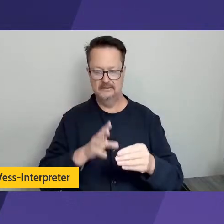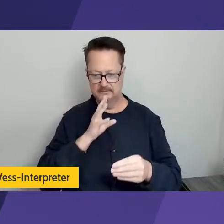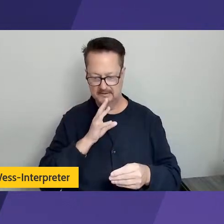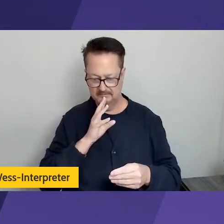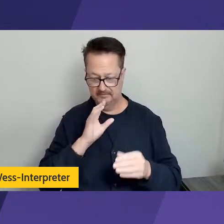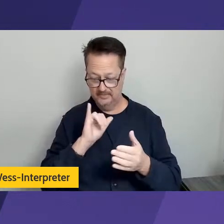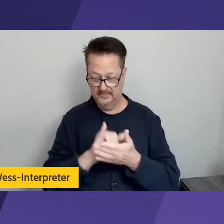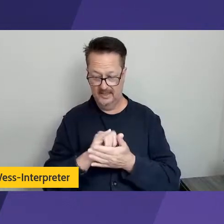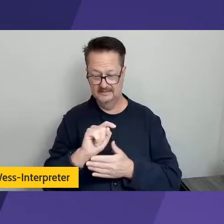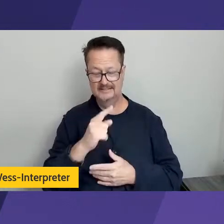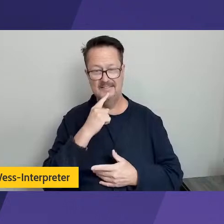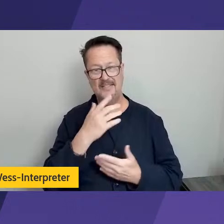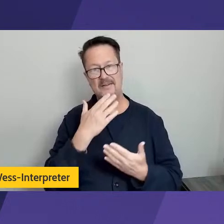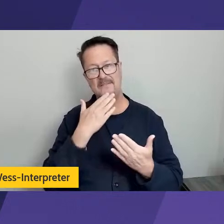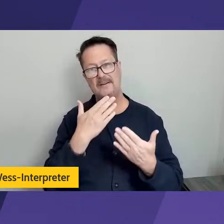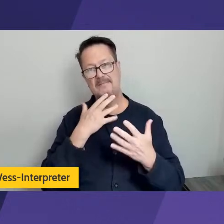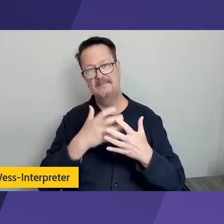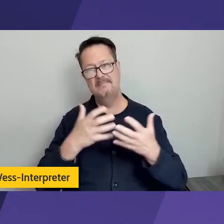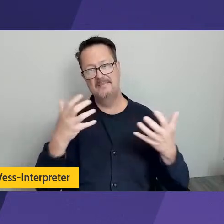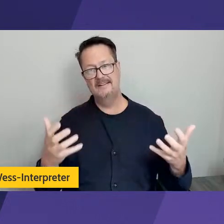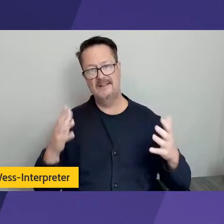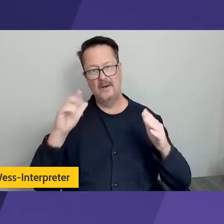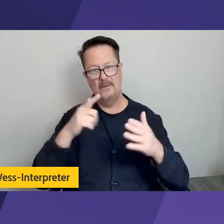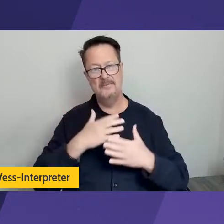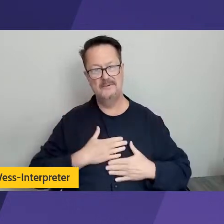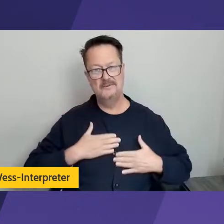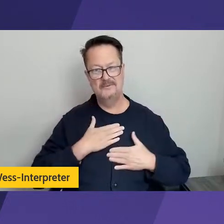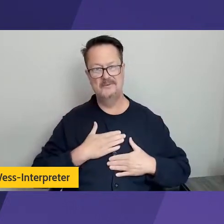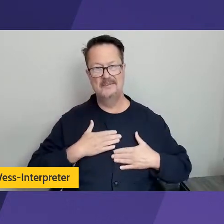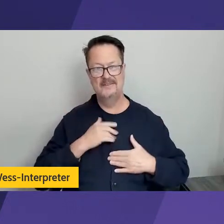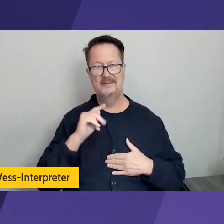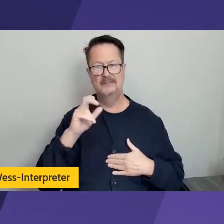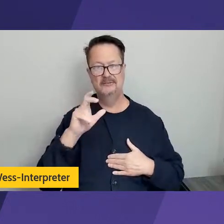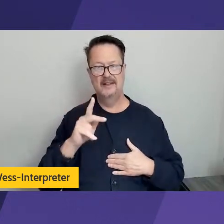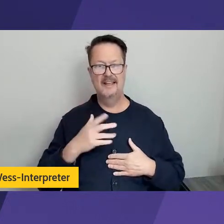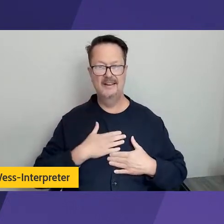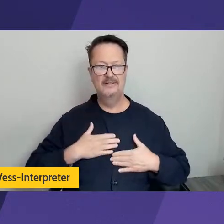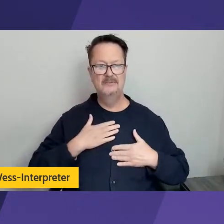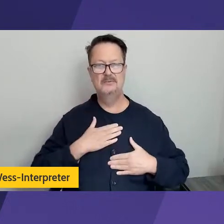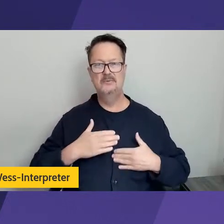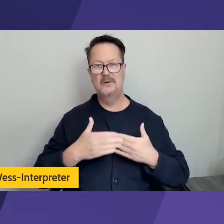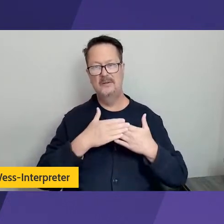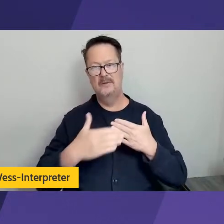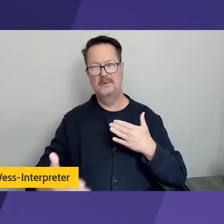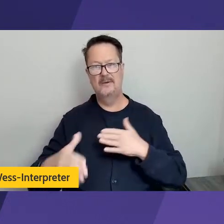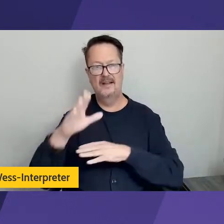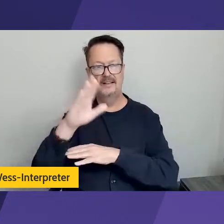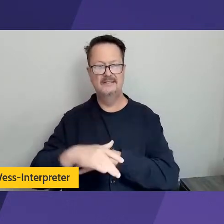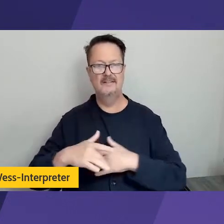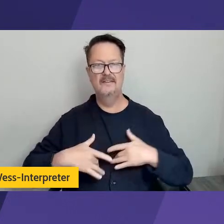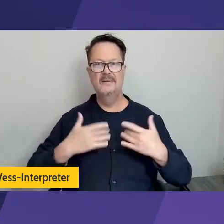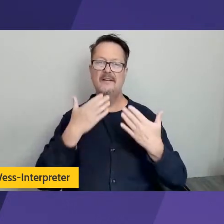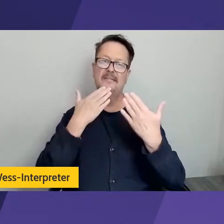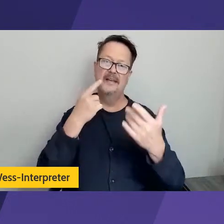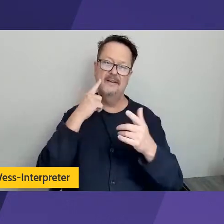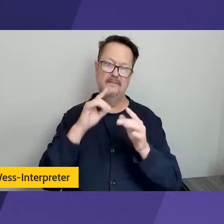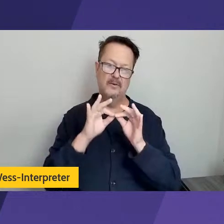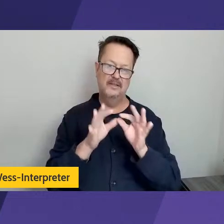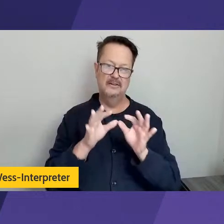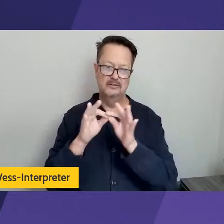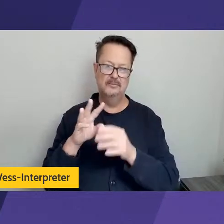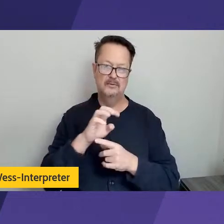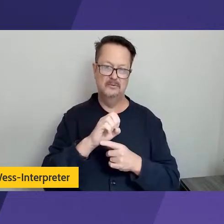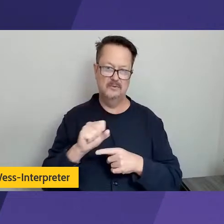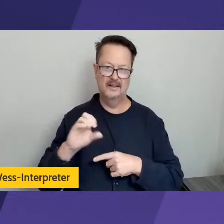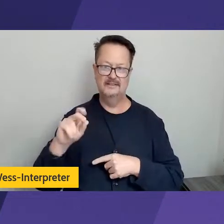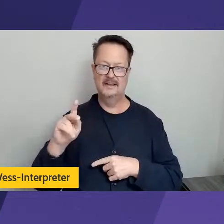said, thank you very much. I hope you enjoy this track and enjoy the rest of the event. Thank you to the interpreters, Wes and